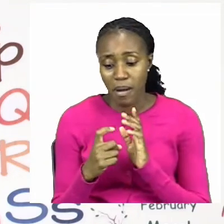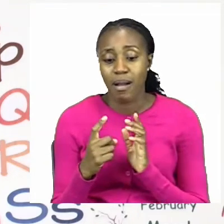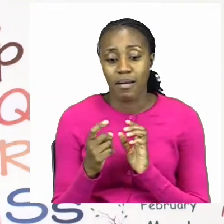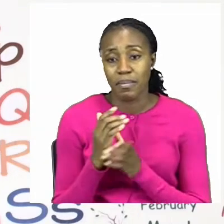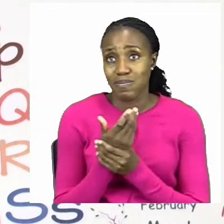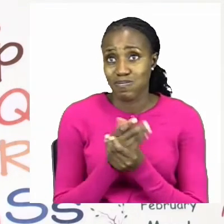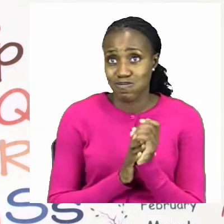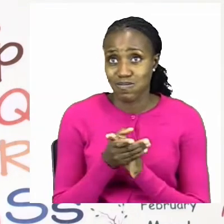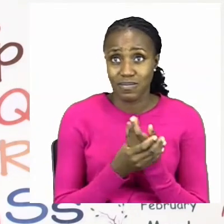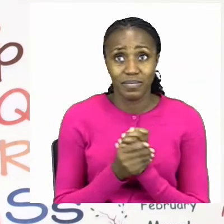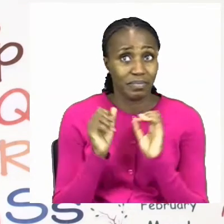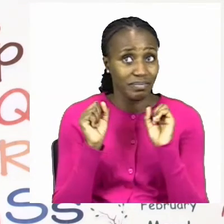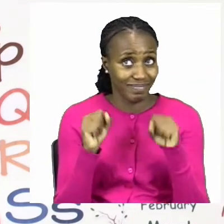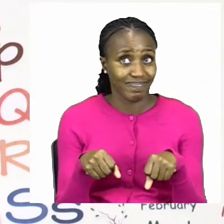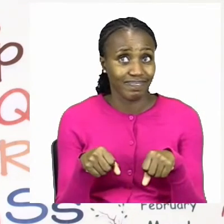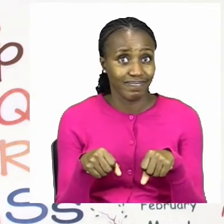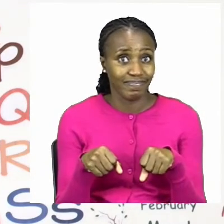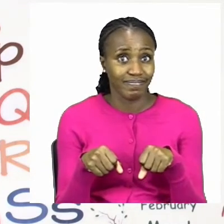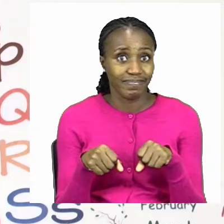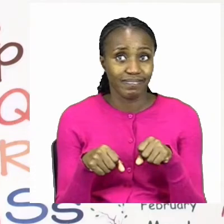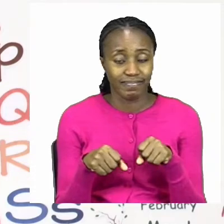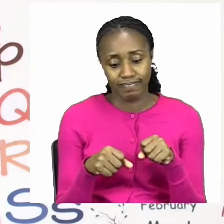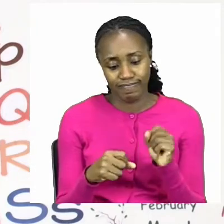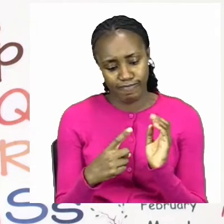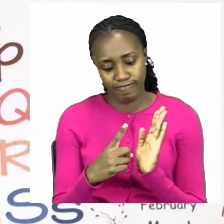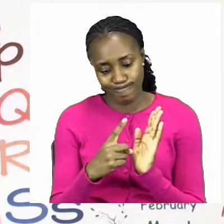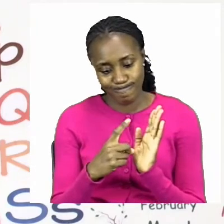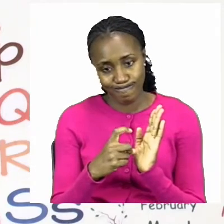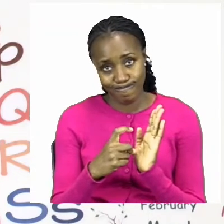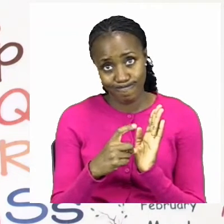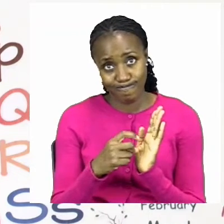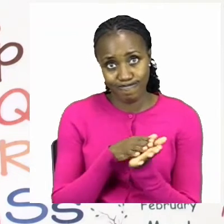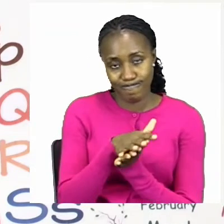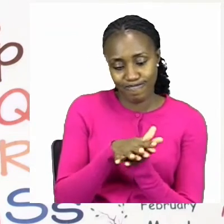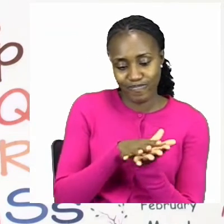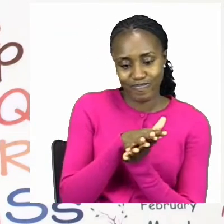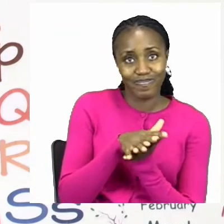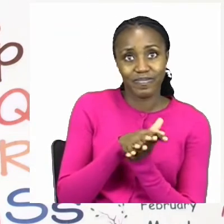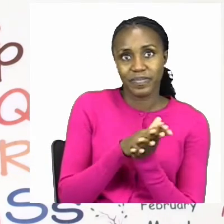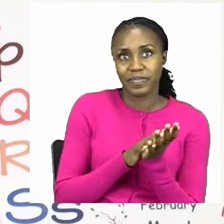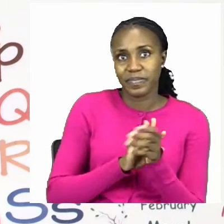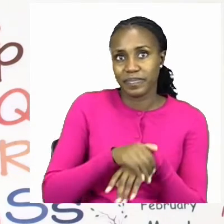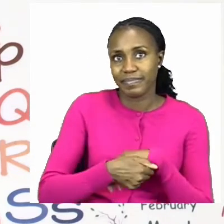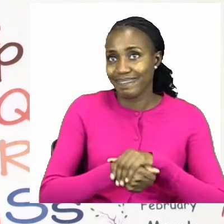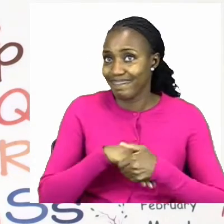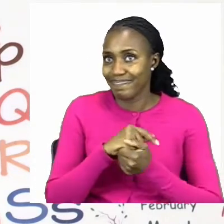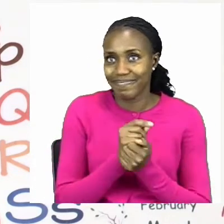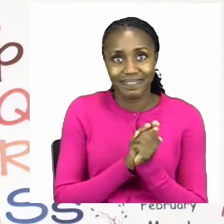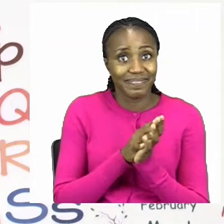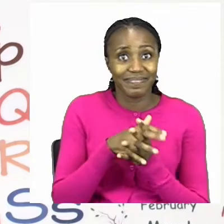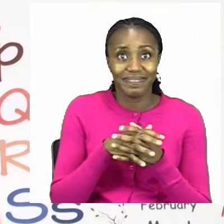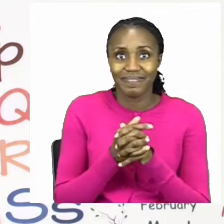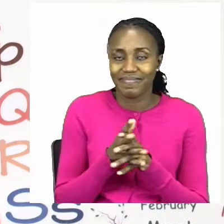sanitize. Now, let's make sure we put enough sanitizer on our hands and let's rub it